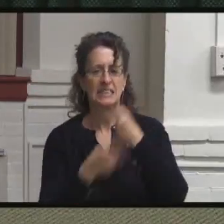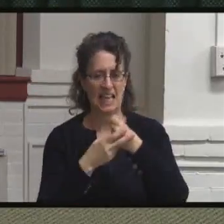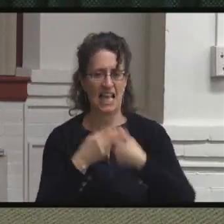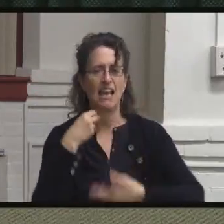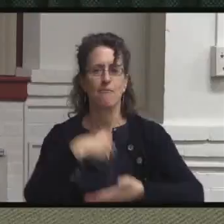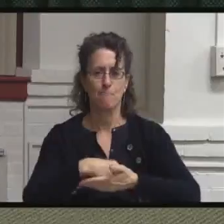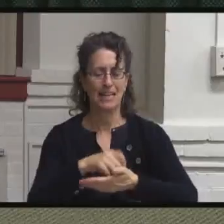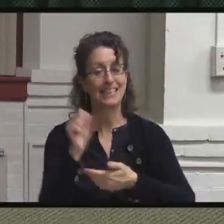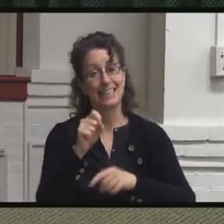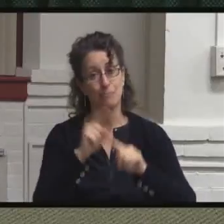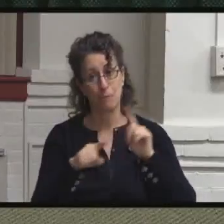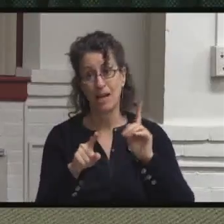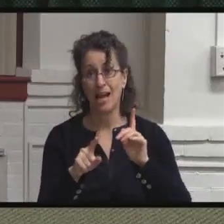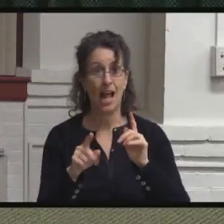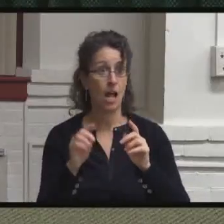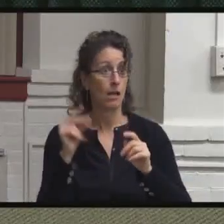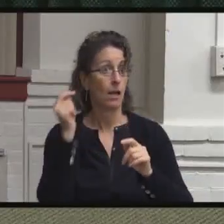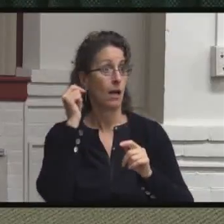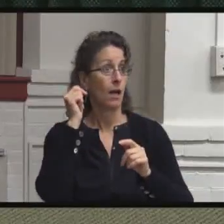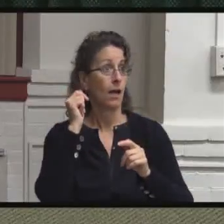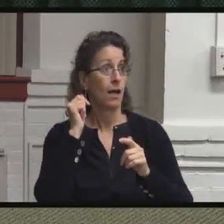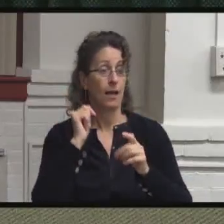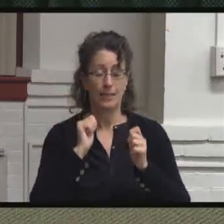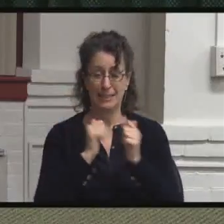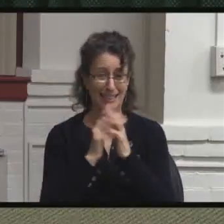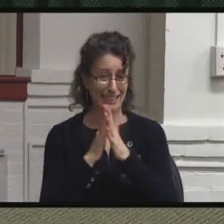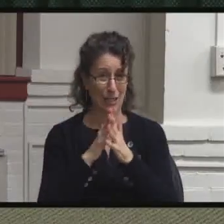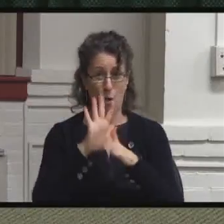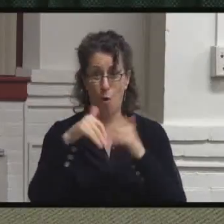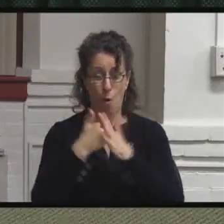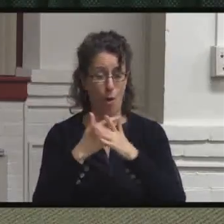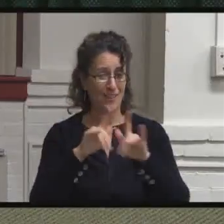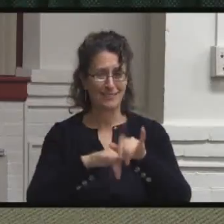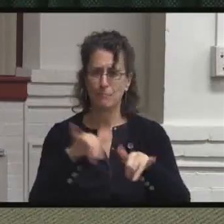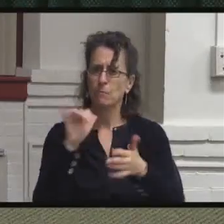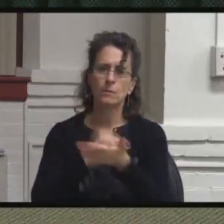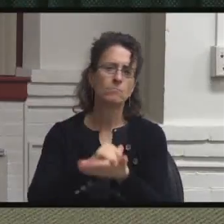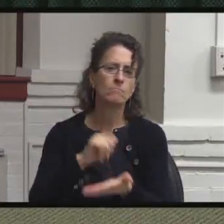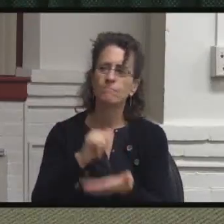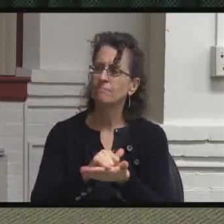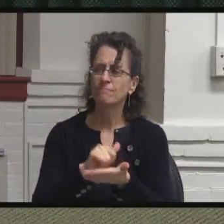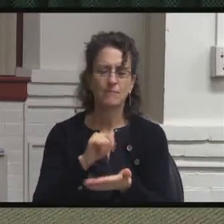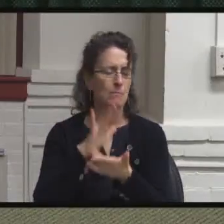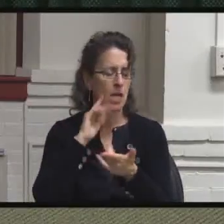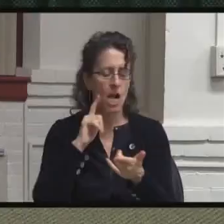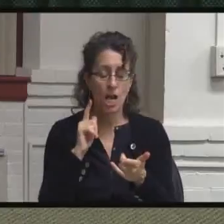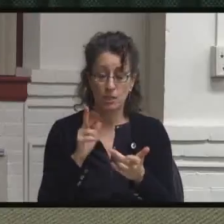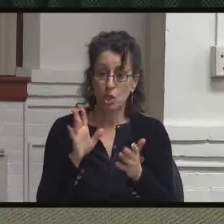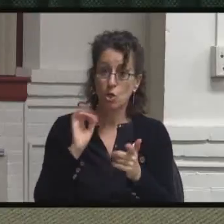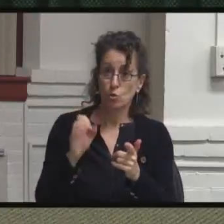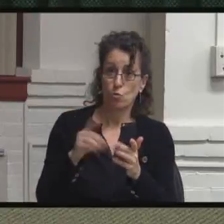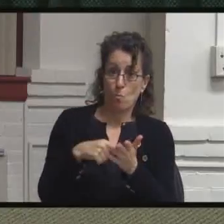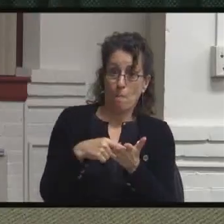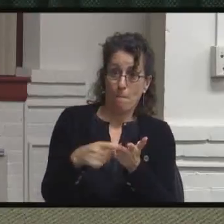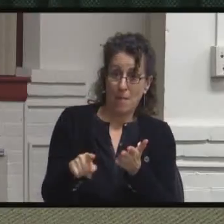take time to implement them because there are significant hard costs up front, and